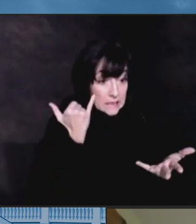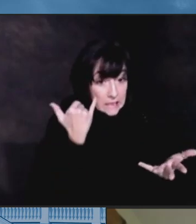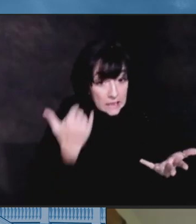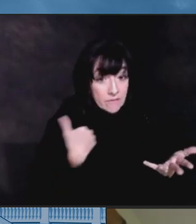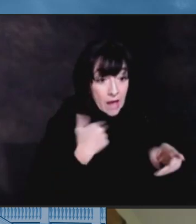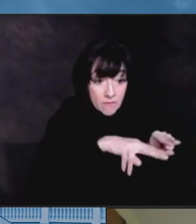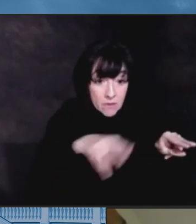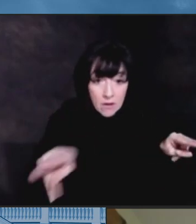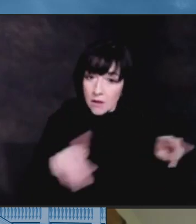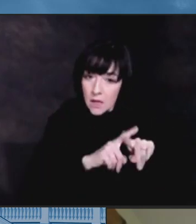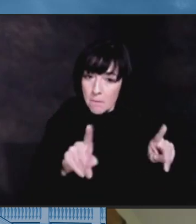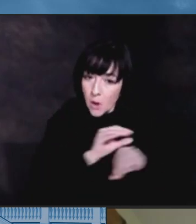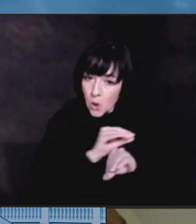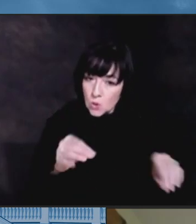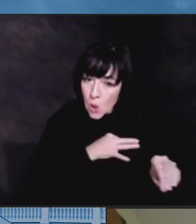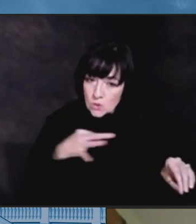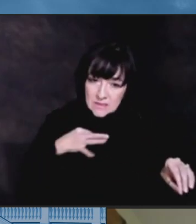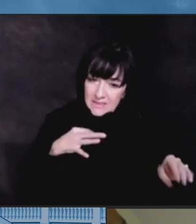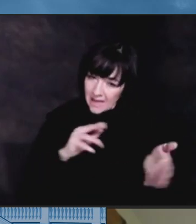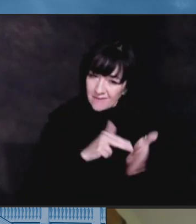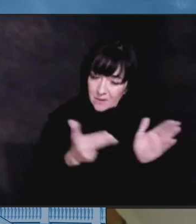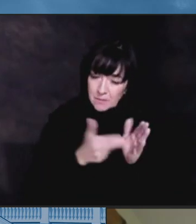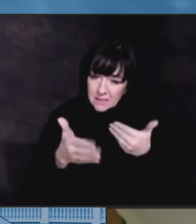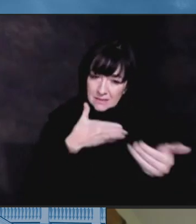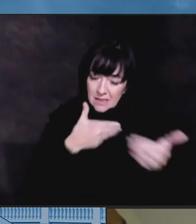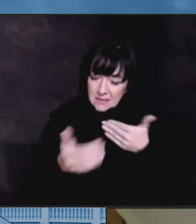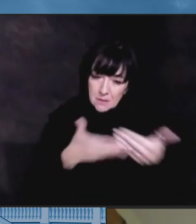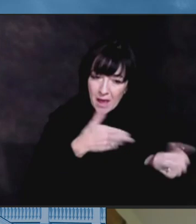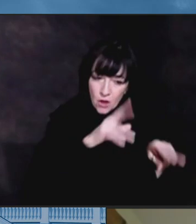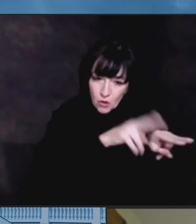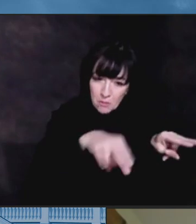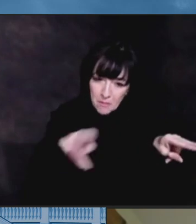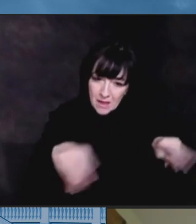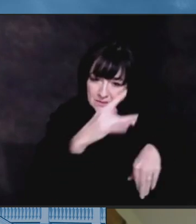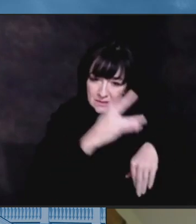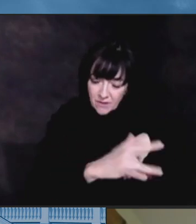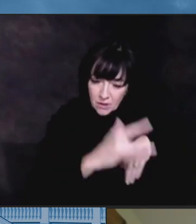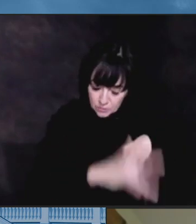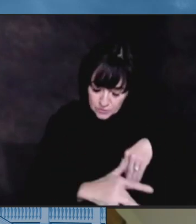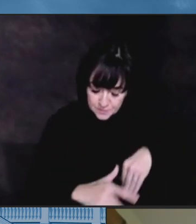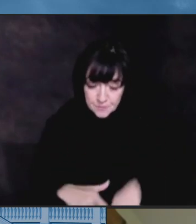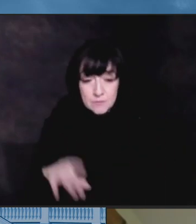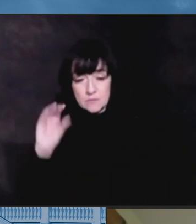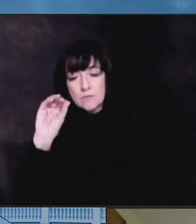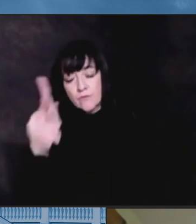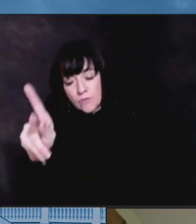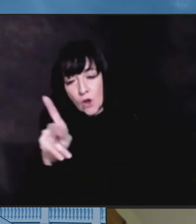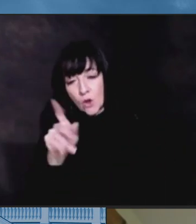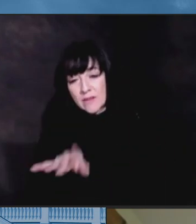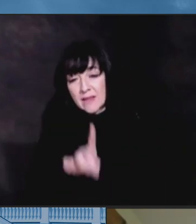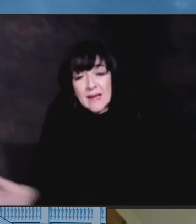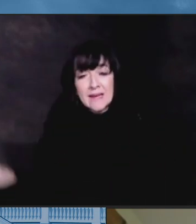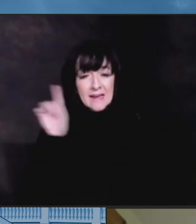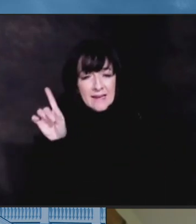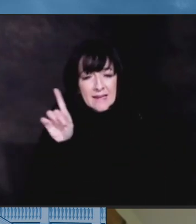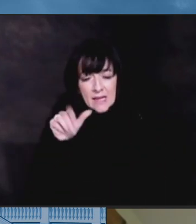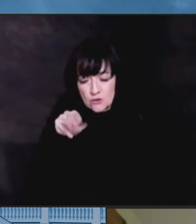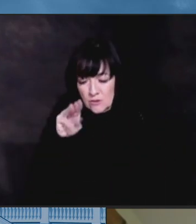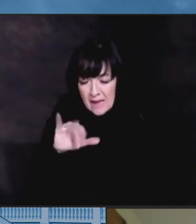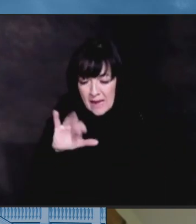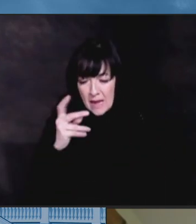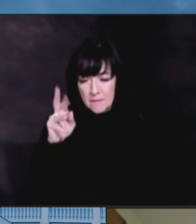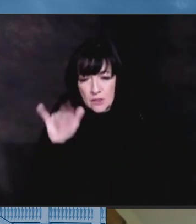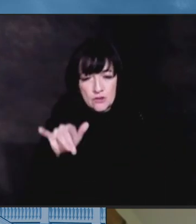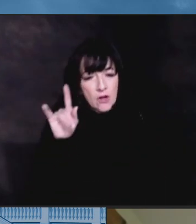available beds, et cetera, et cetera? Okay, and then last week, I believe it was Amy Cherry asked you